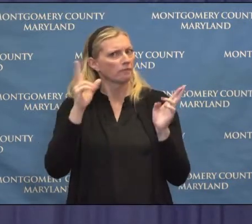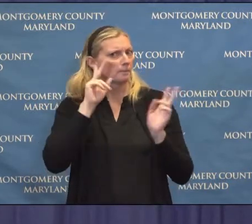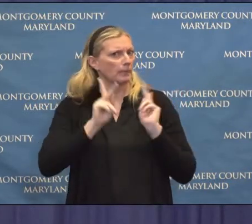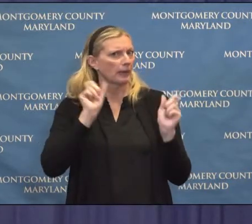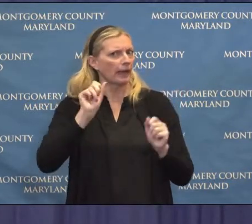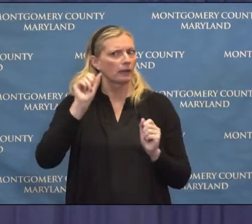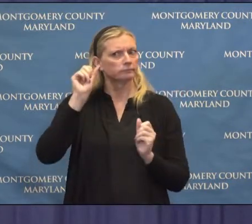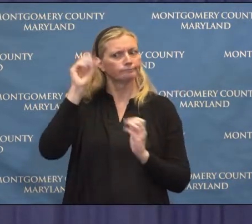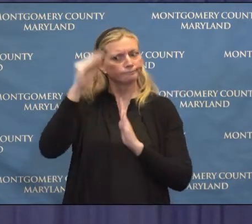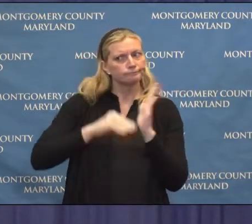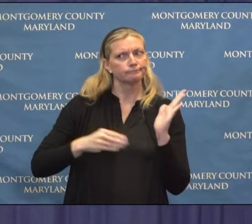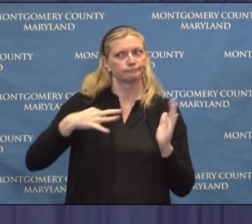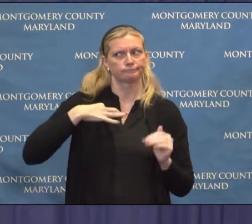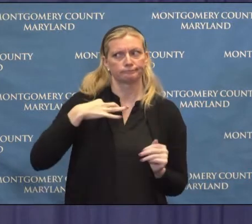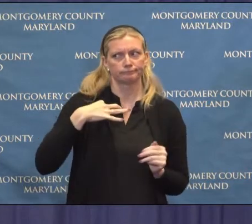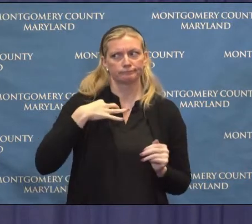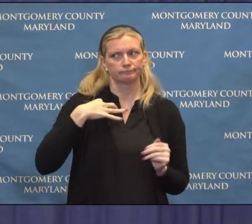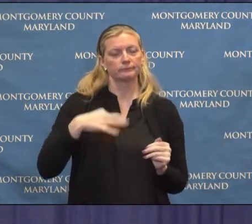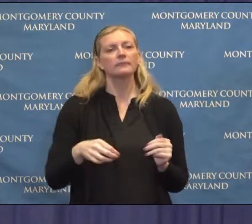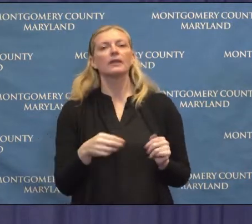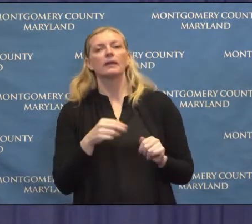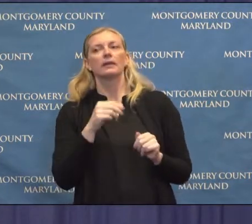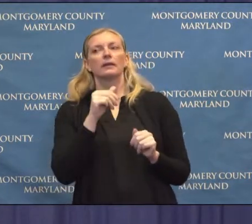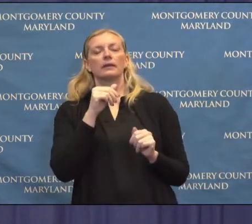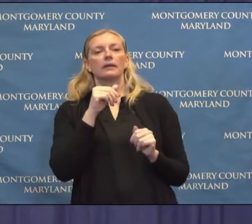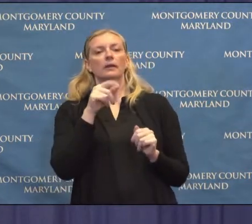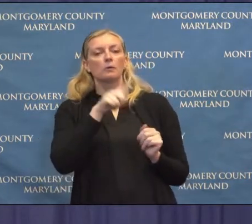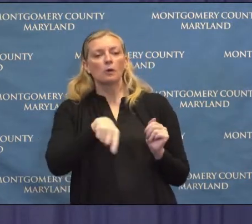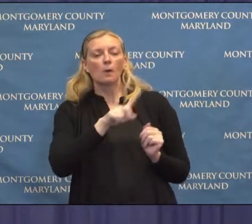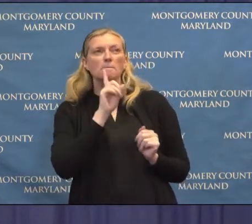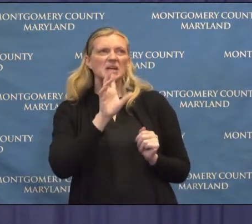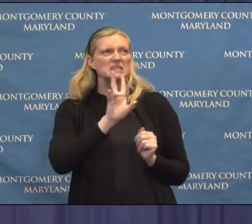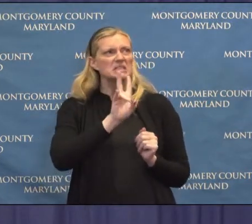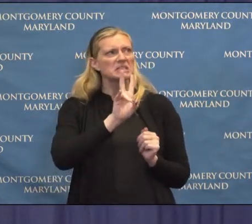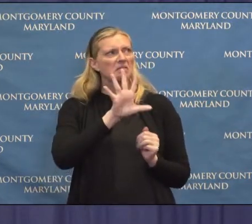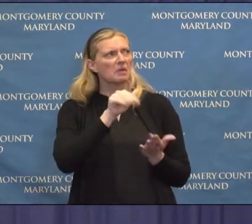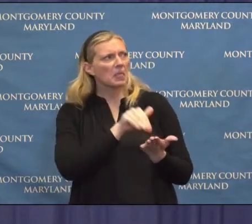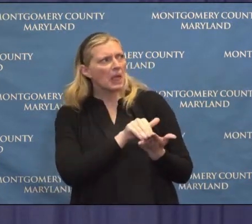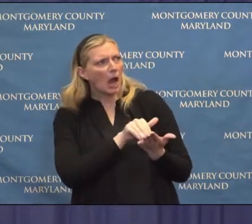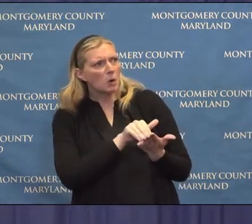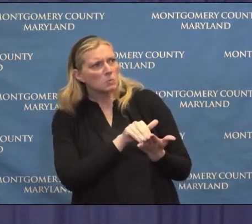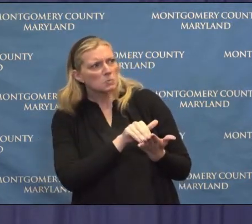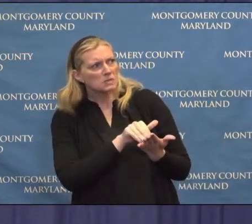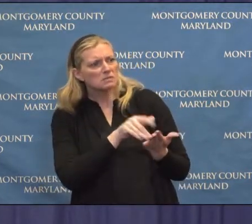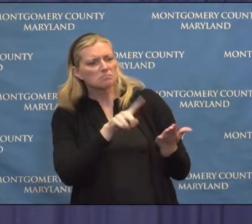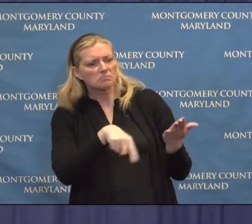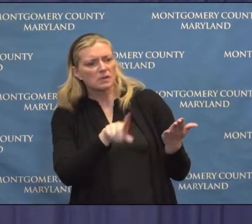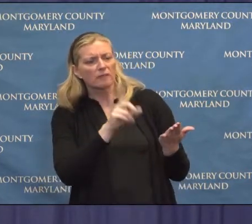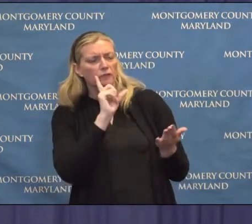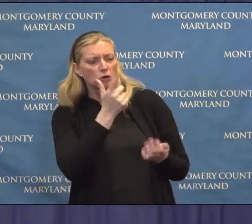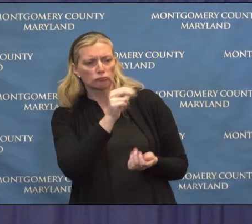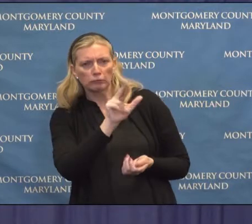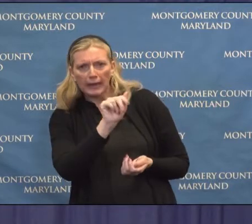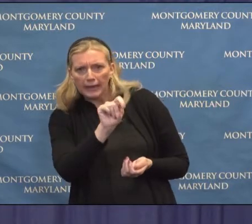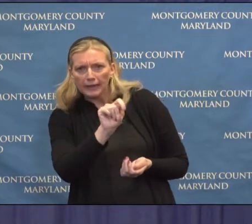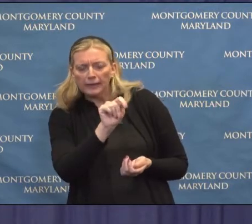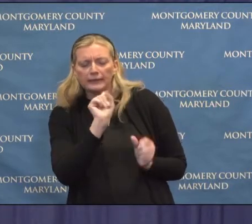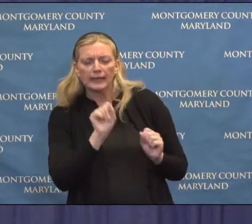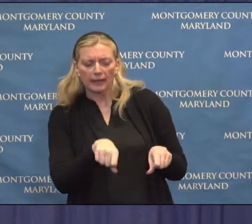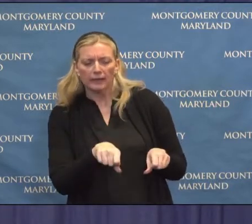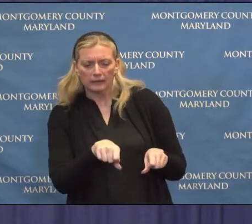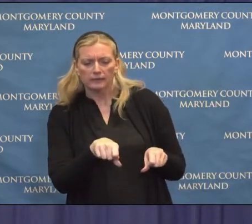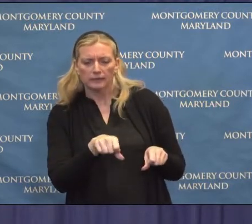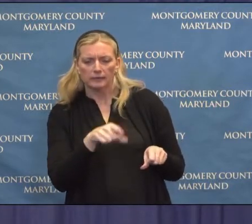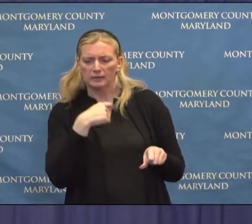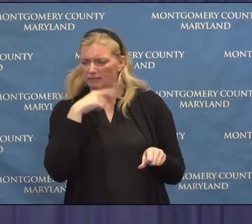maximizes grants at $75,000. There are 1,000 businesses that will get